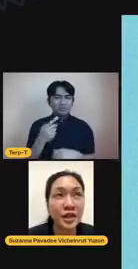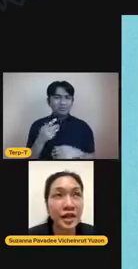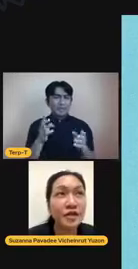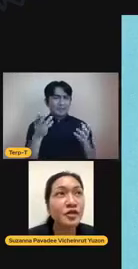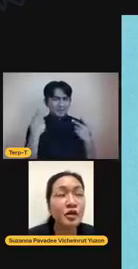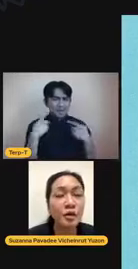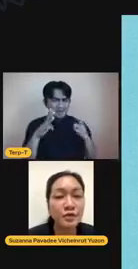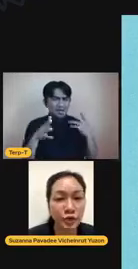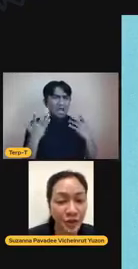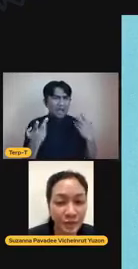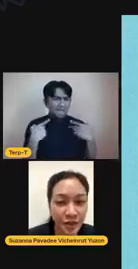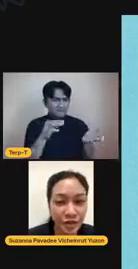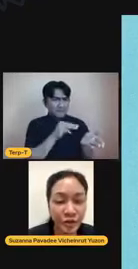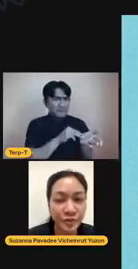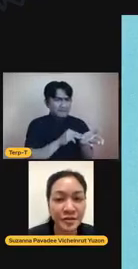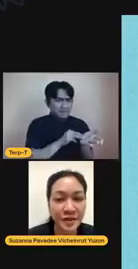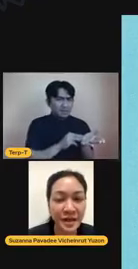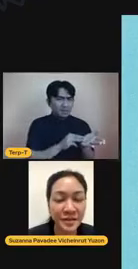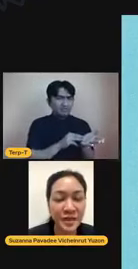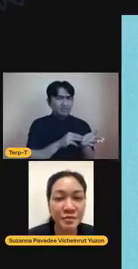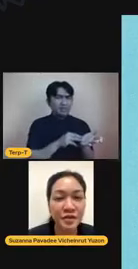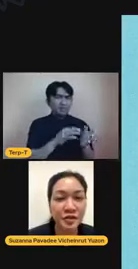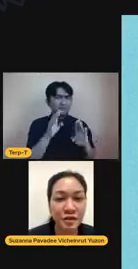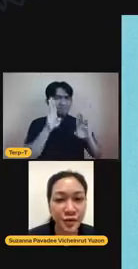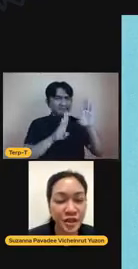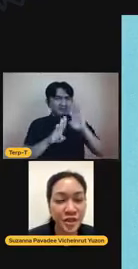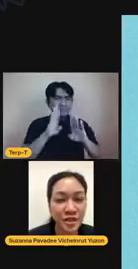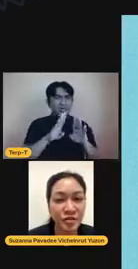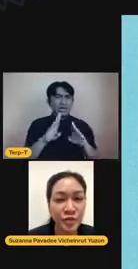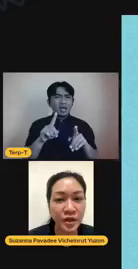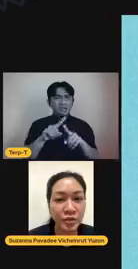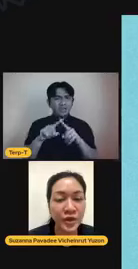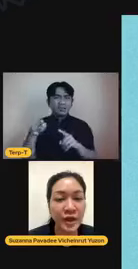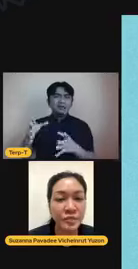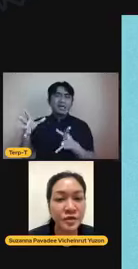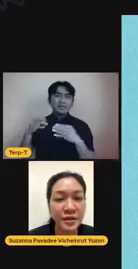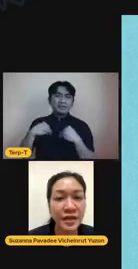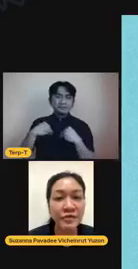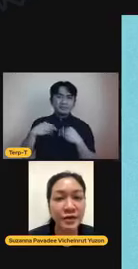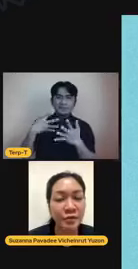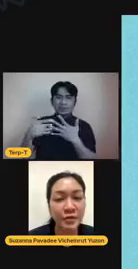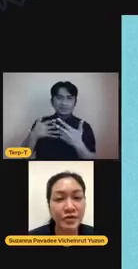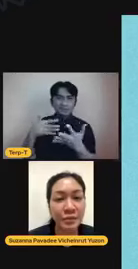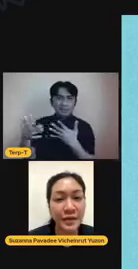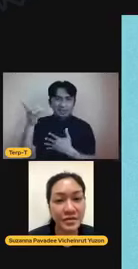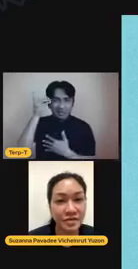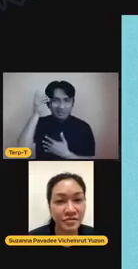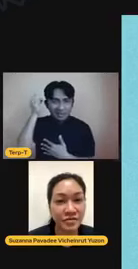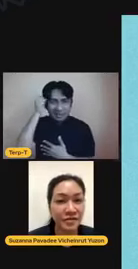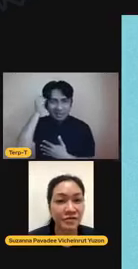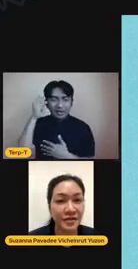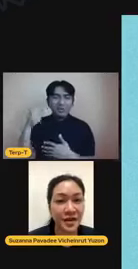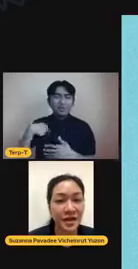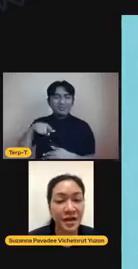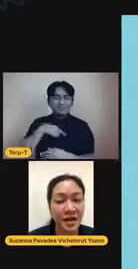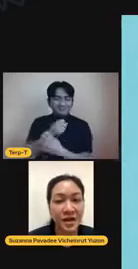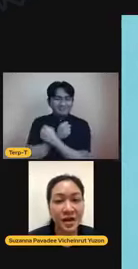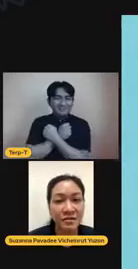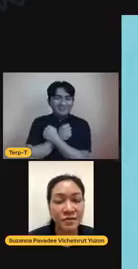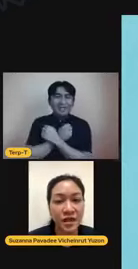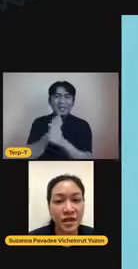actual extra chromosome that makes her personality or makes her the way she is, we love it, and we feel blessed for her for